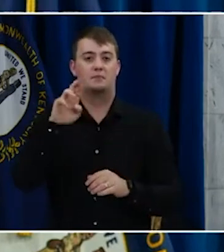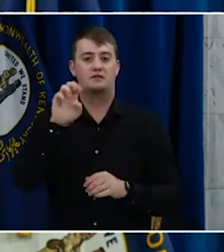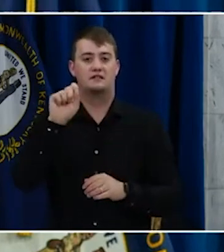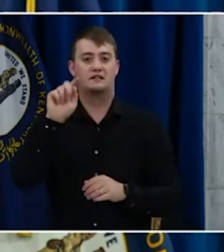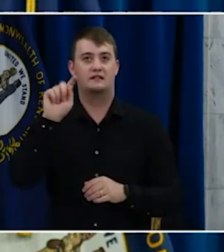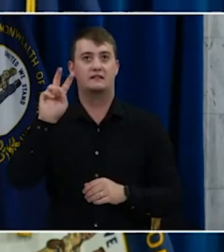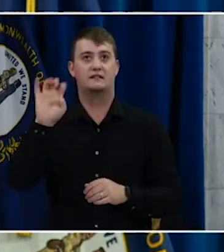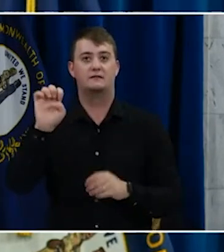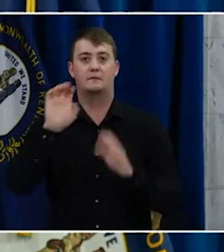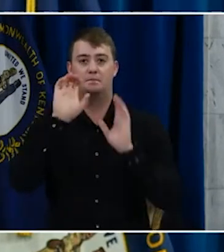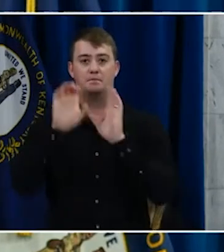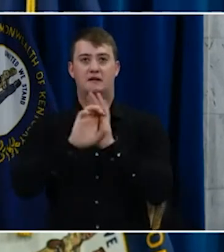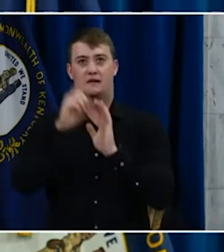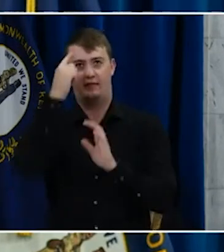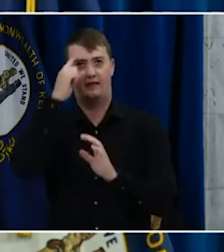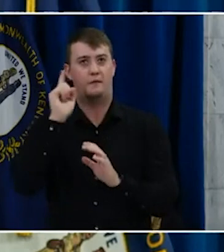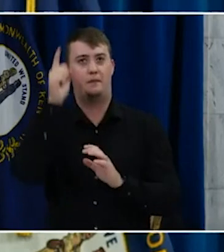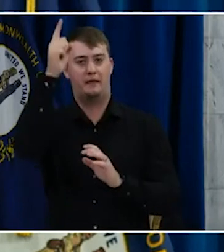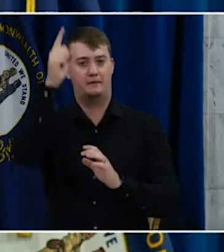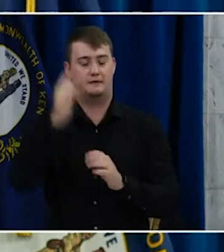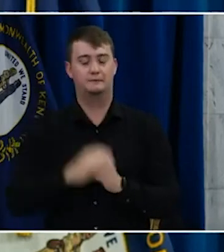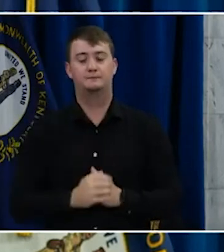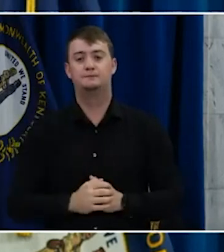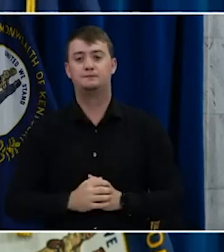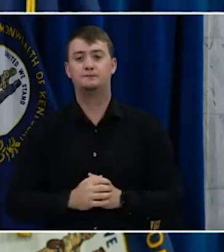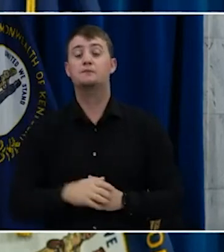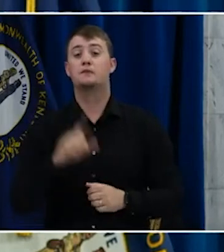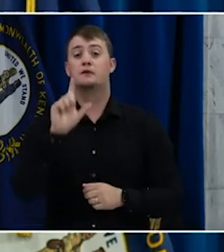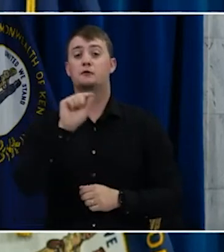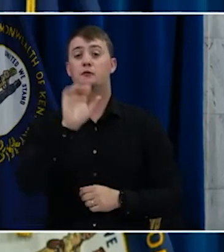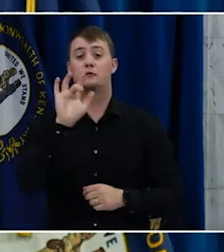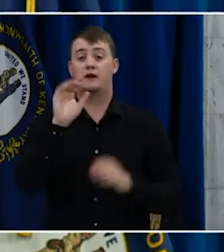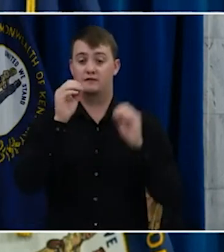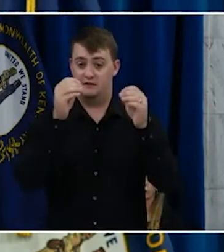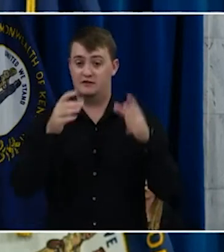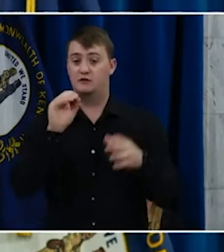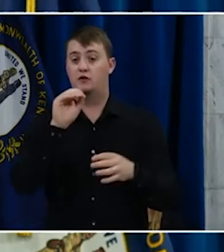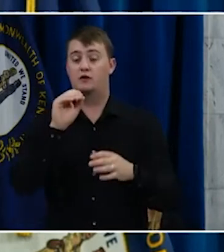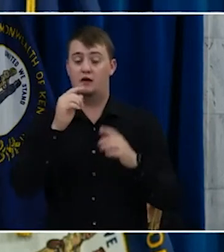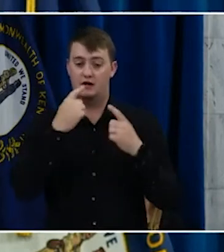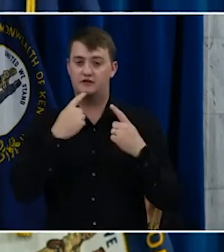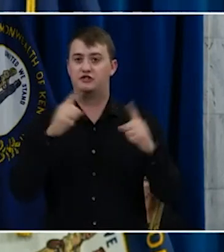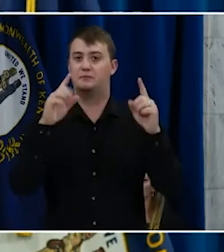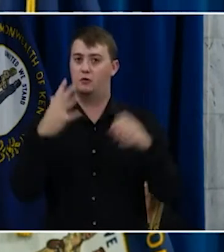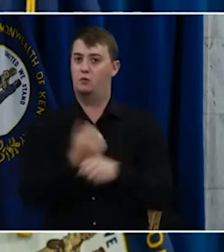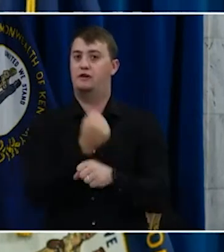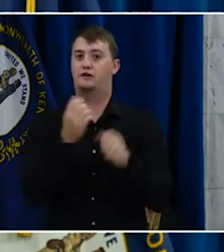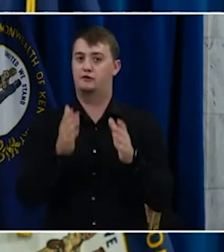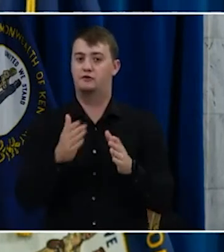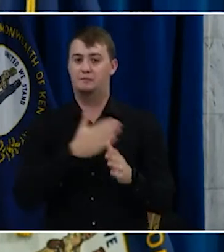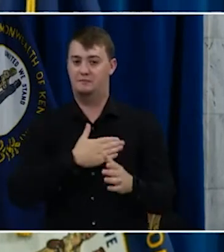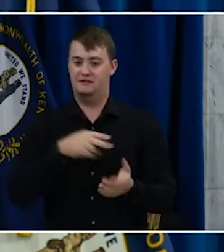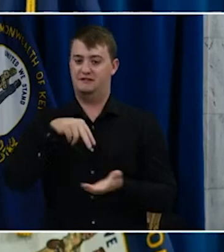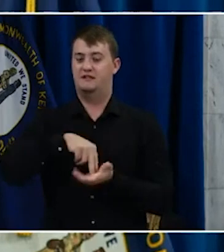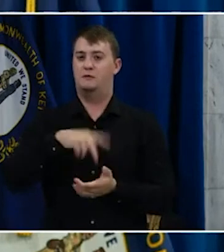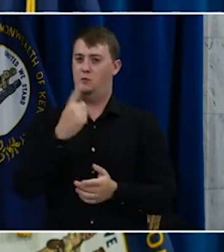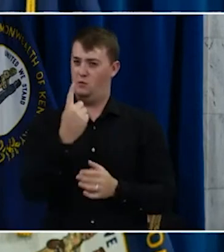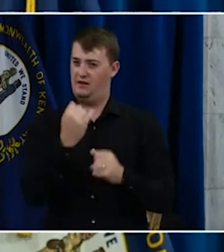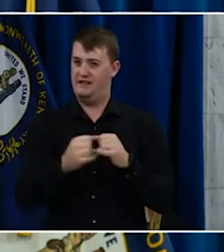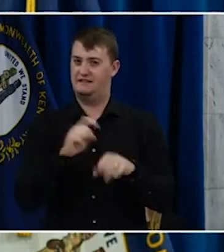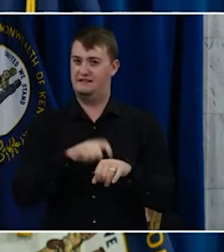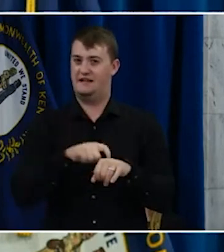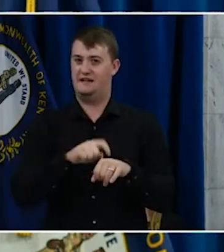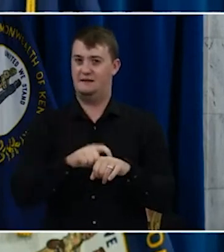photo, which I think is up here. To the 2025 Kentucky Teacher Achievement winners, please stand one last time to